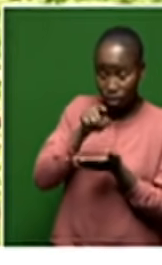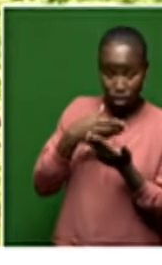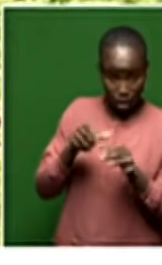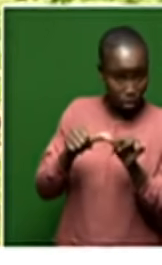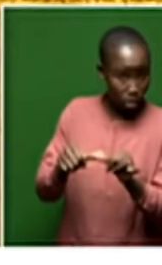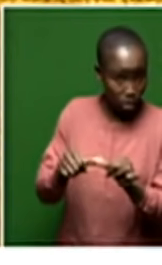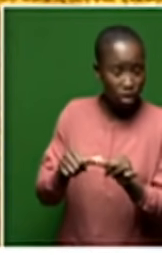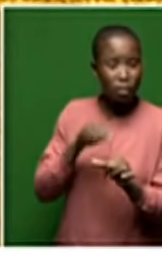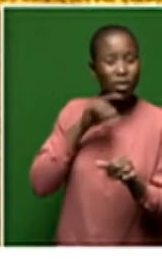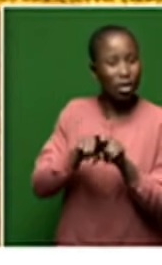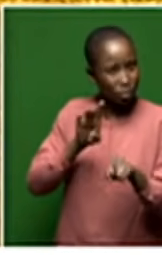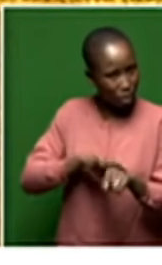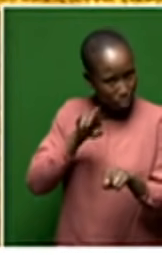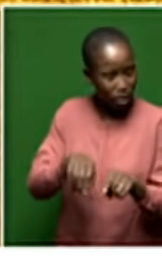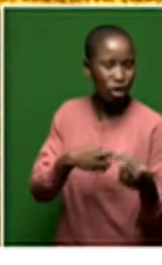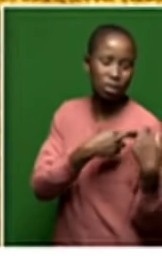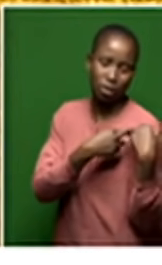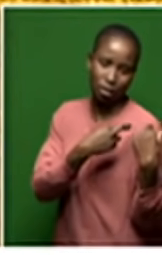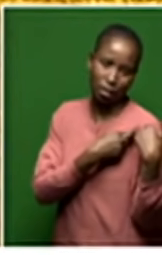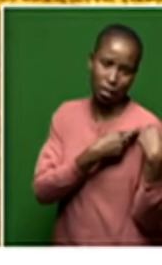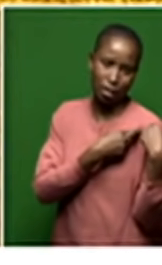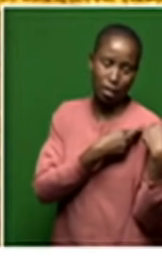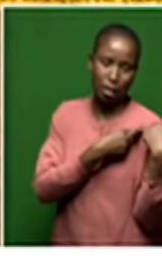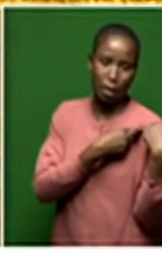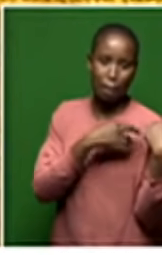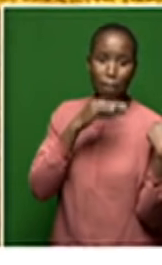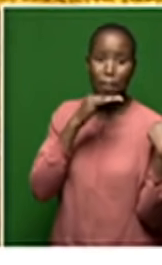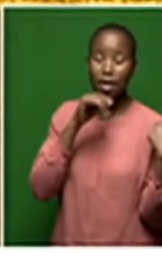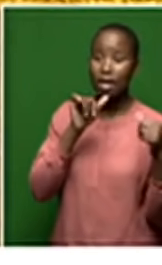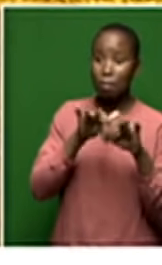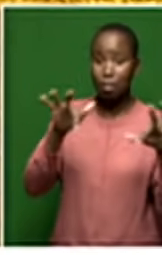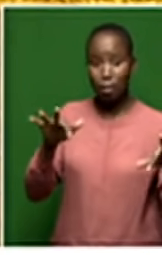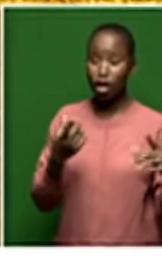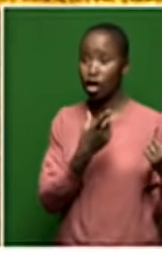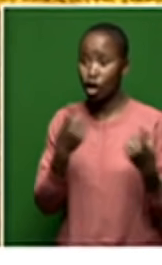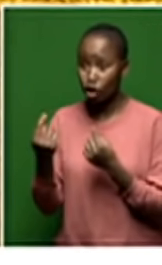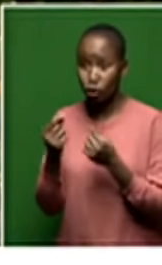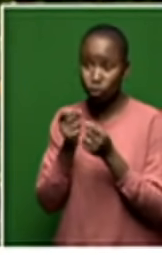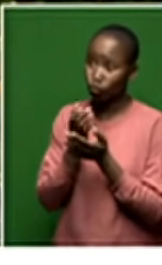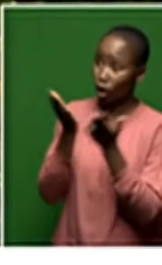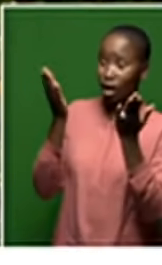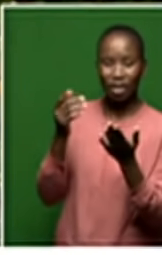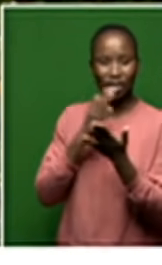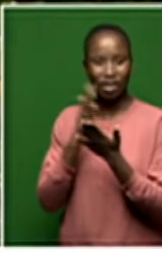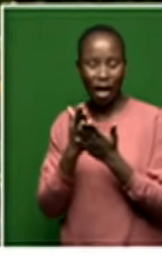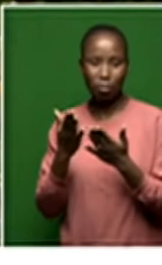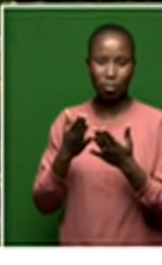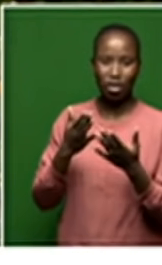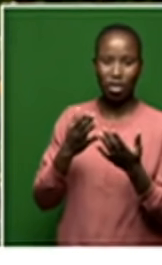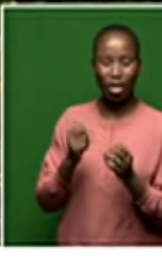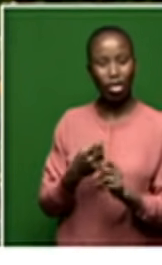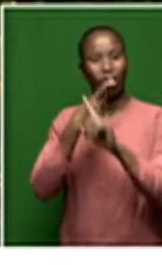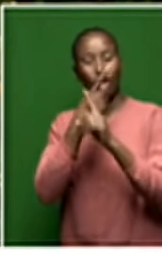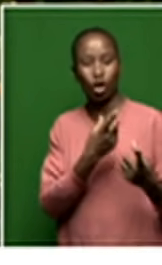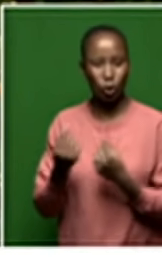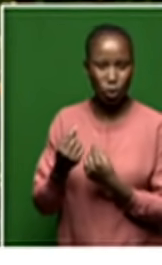have to be responsible and move away from populism and the dramatic scenes in all televisions and stages. And so what do we